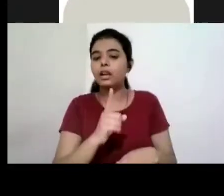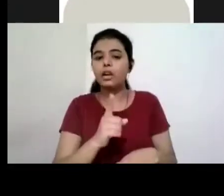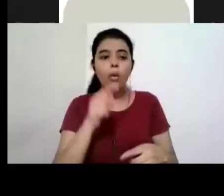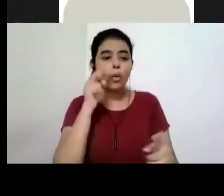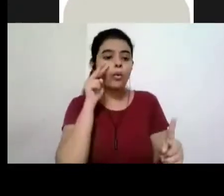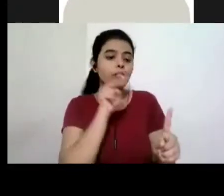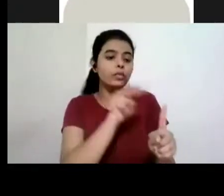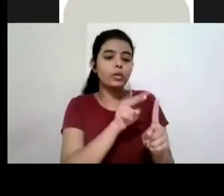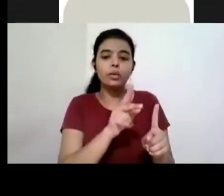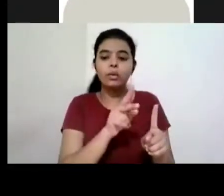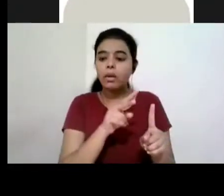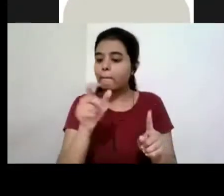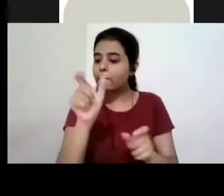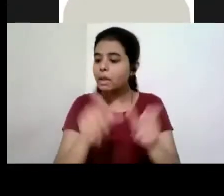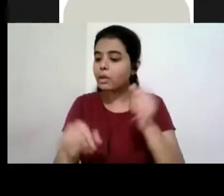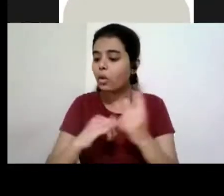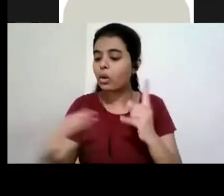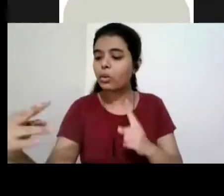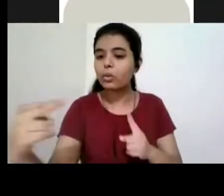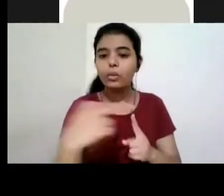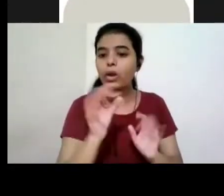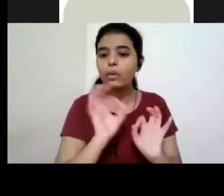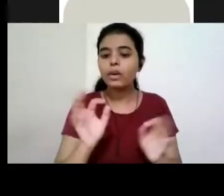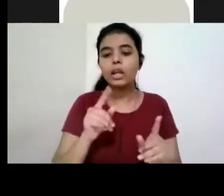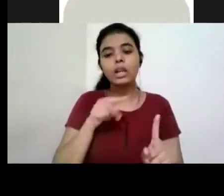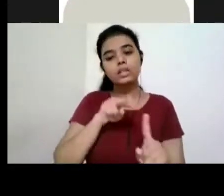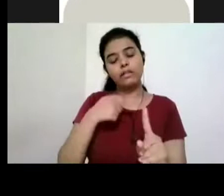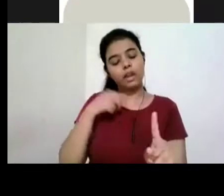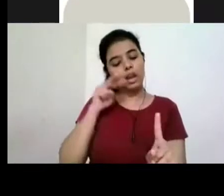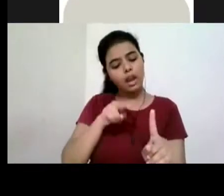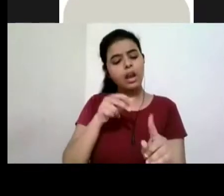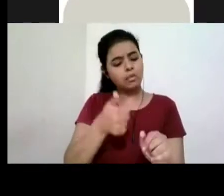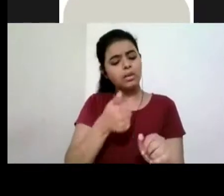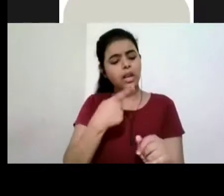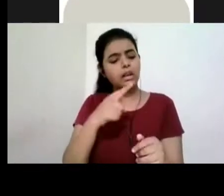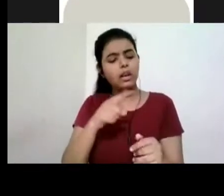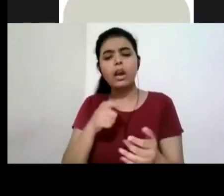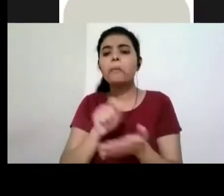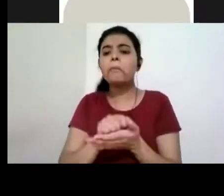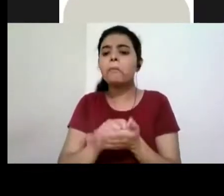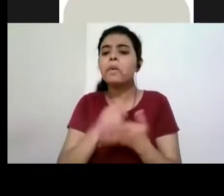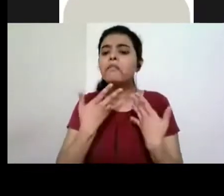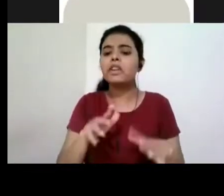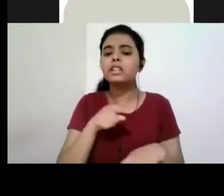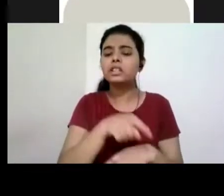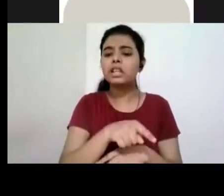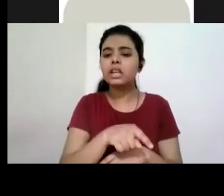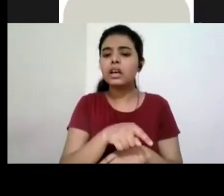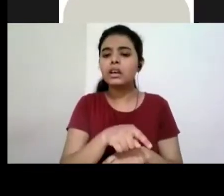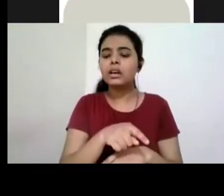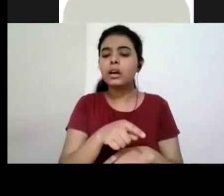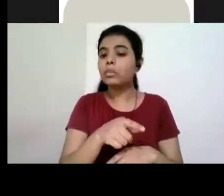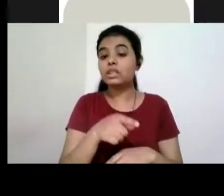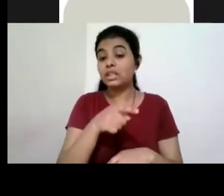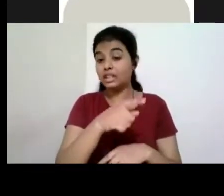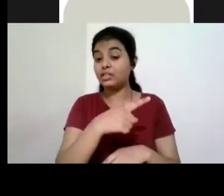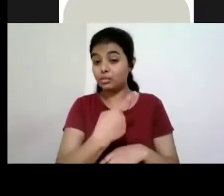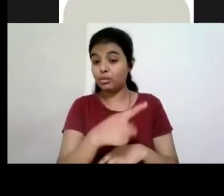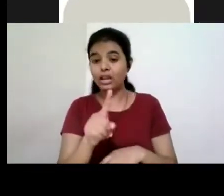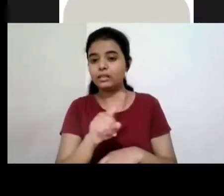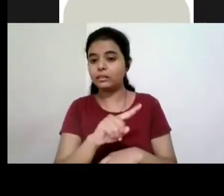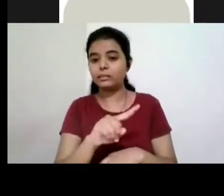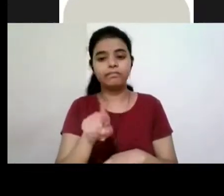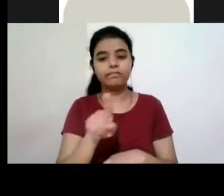perspective should not become, should not be a final word in the matter. But what lawmakers